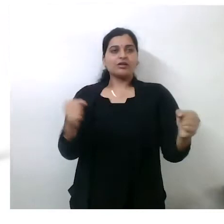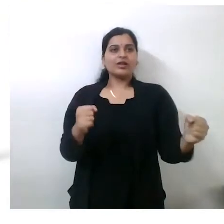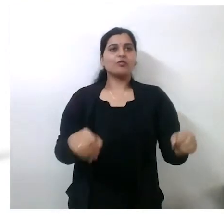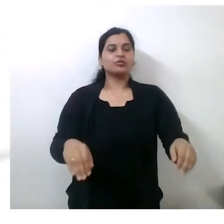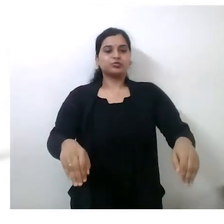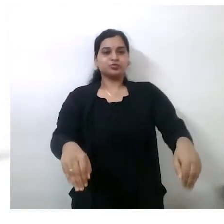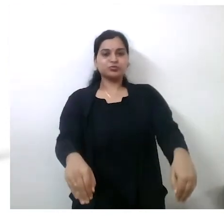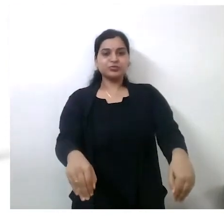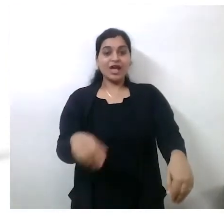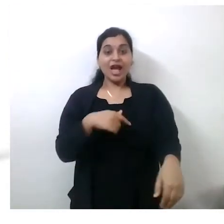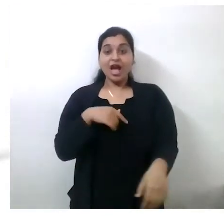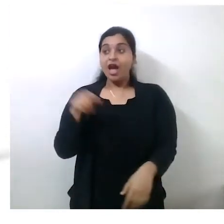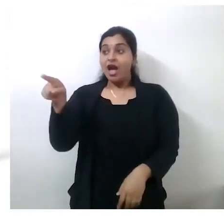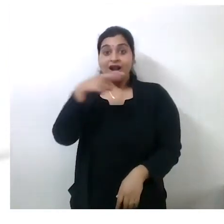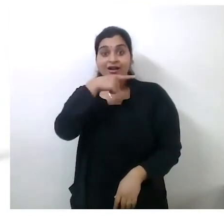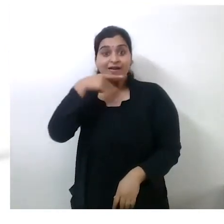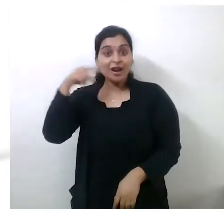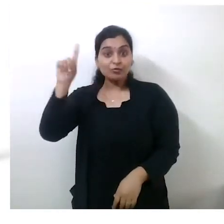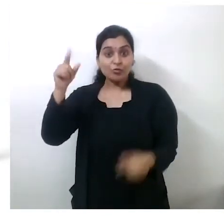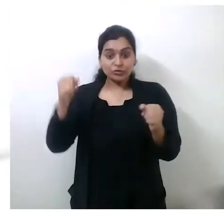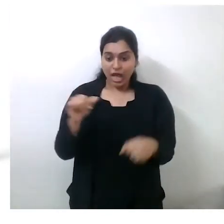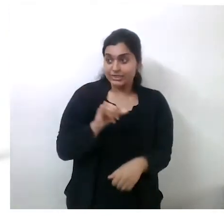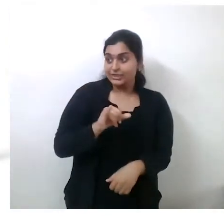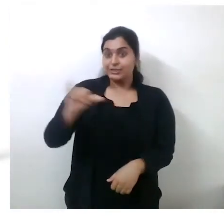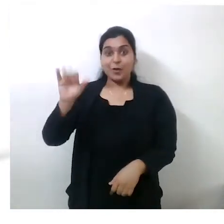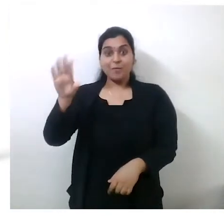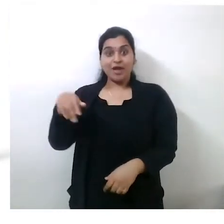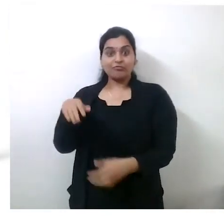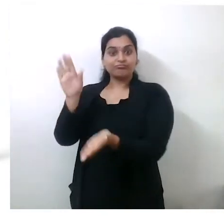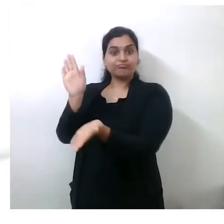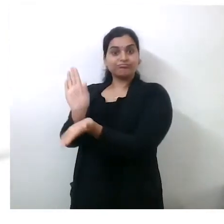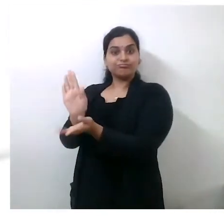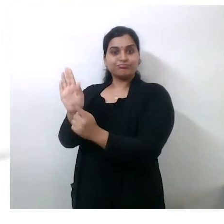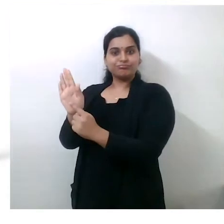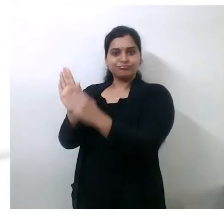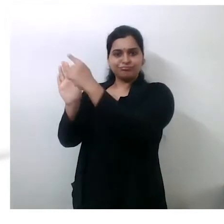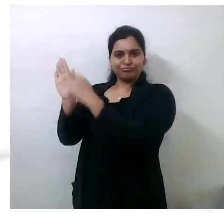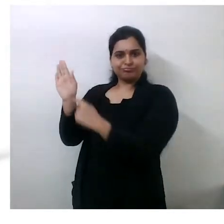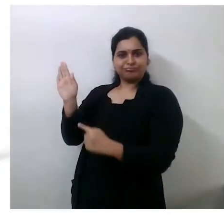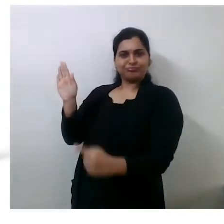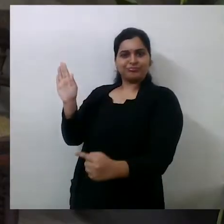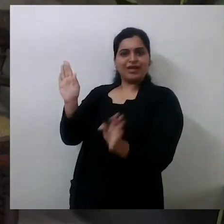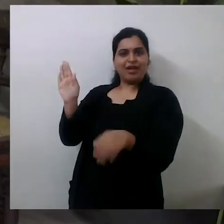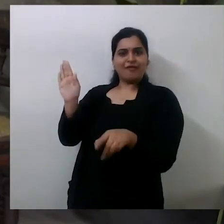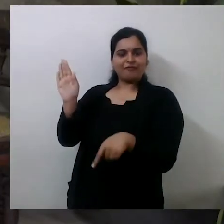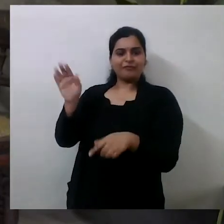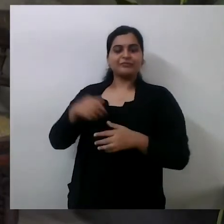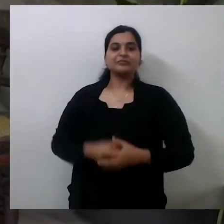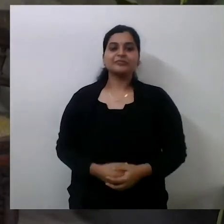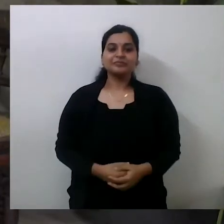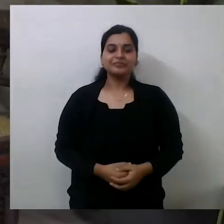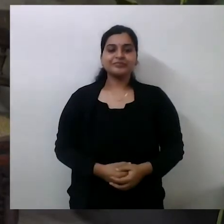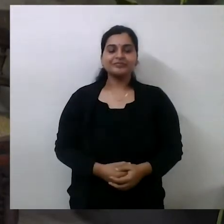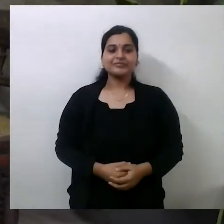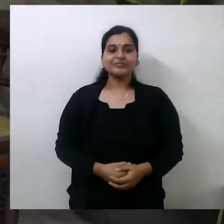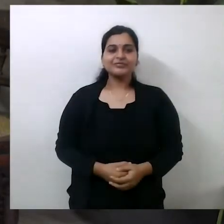a beautiful commonality with the red blue chair. It's almost an identical form of recline, angle of